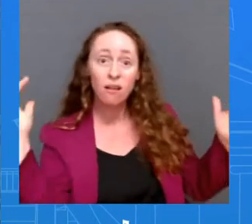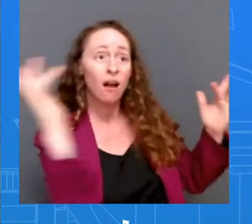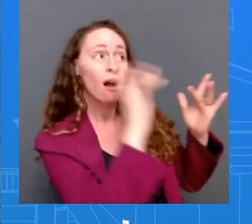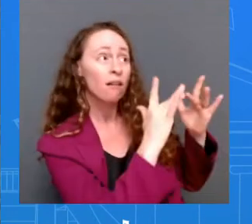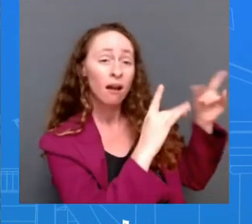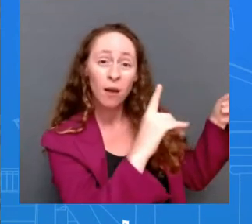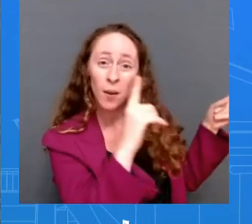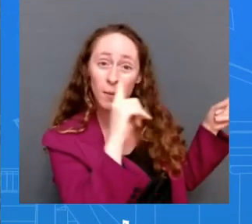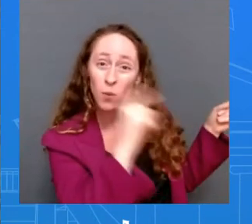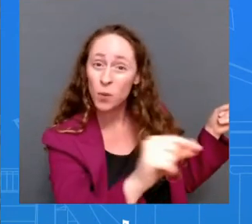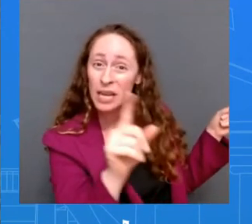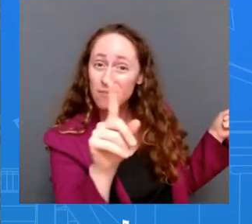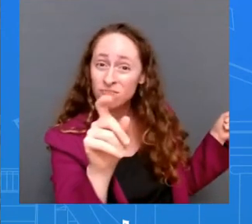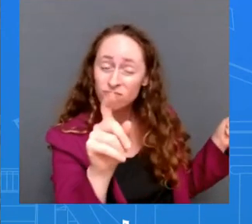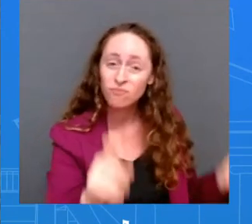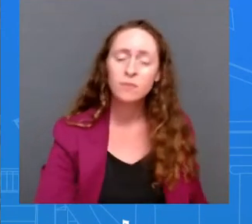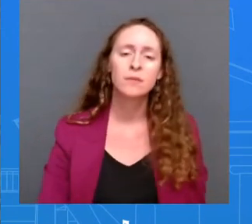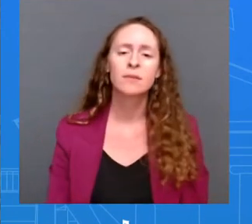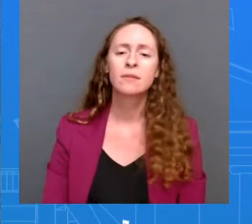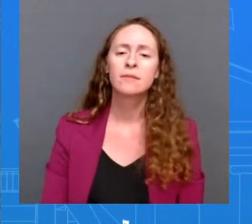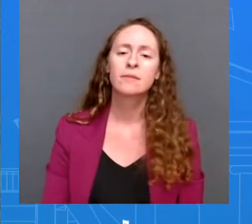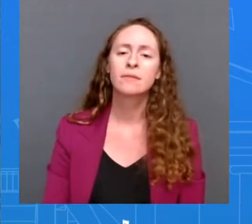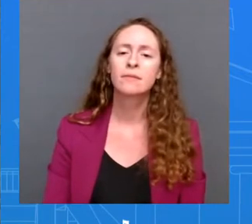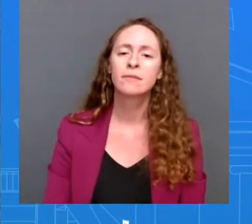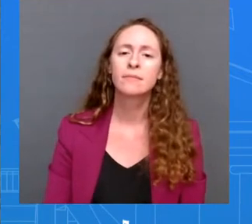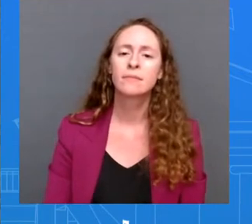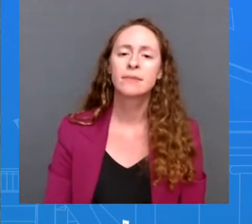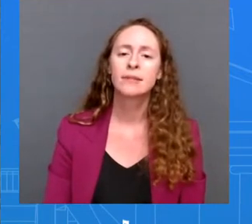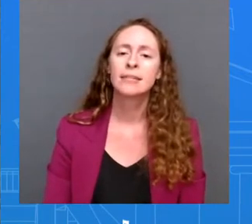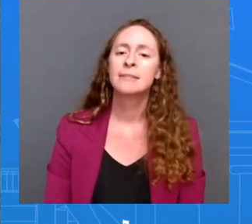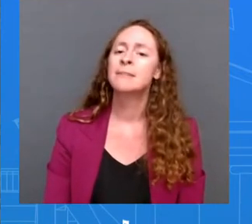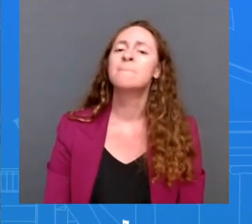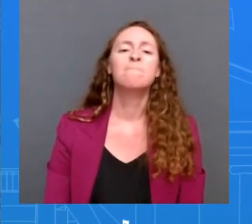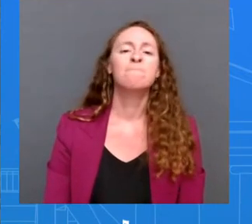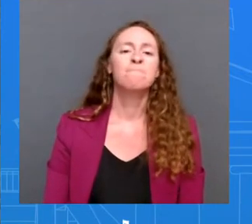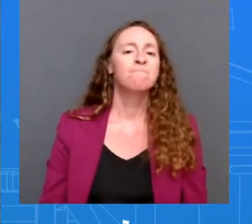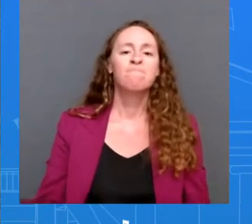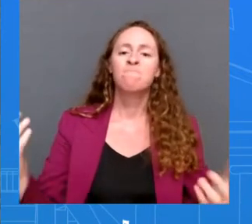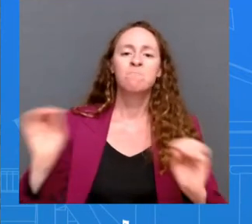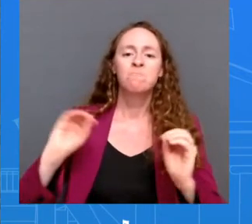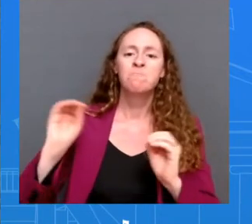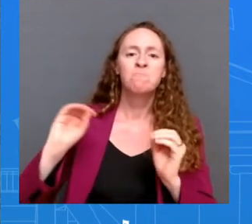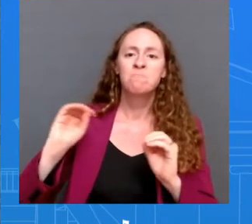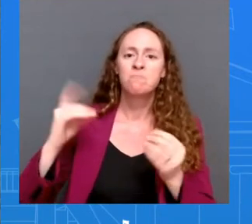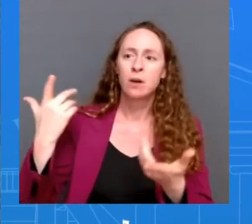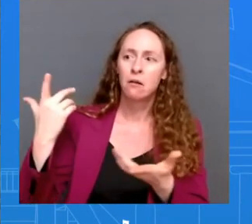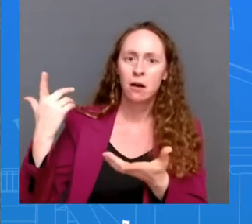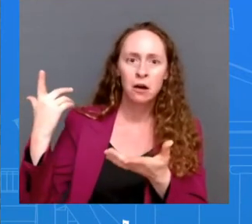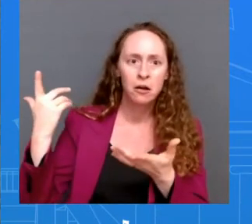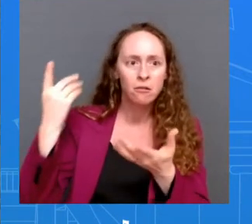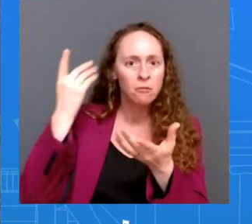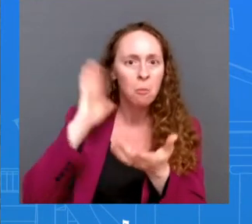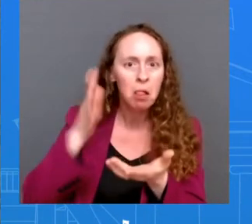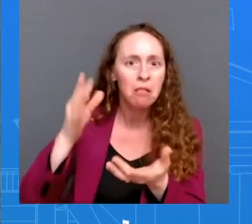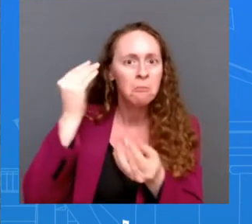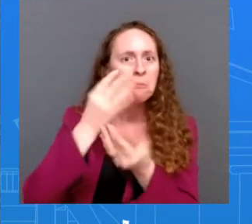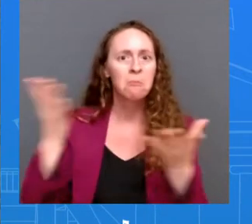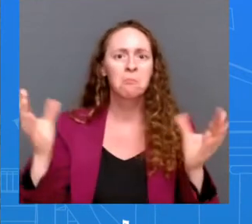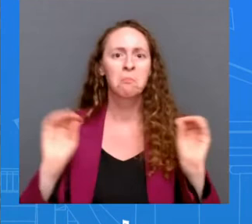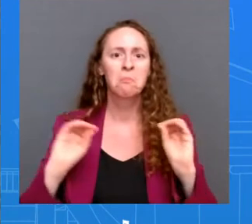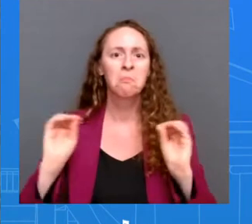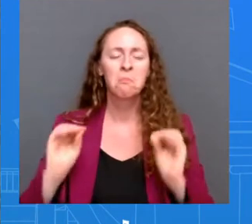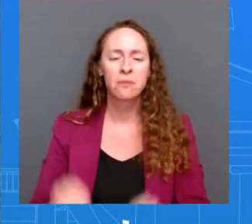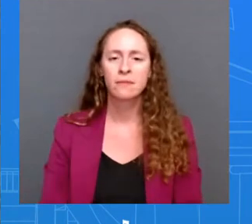any calls to announce or speak to with President Putin.